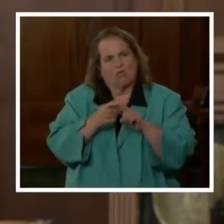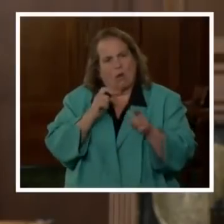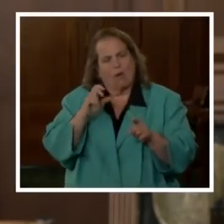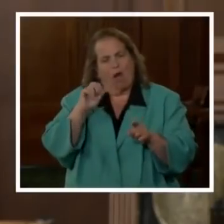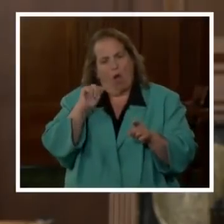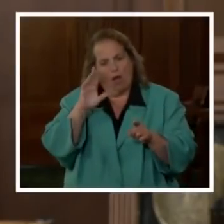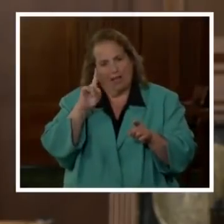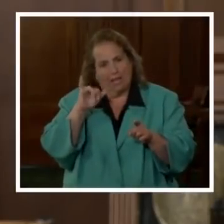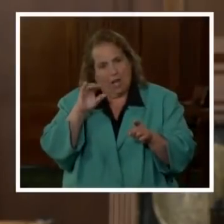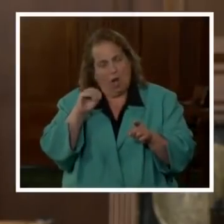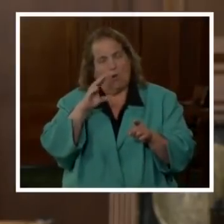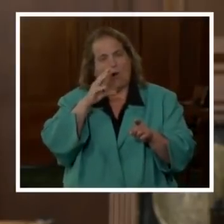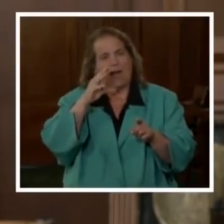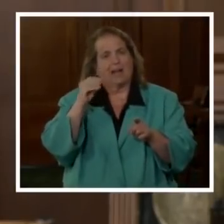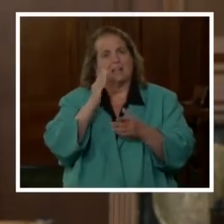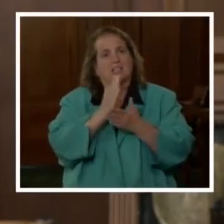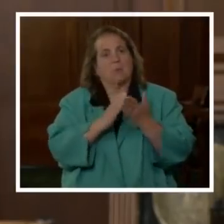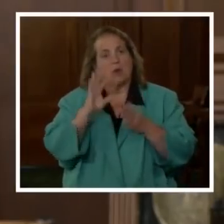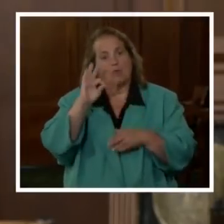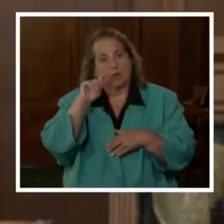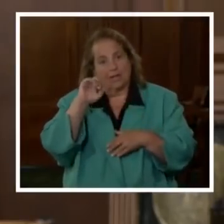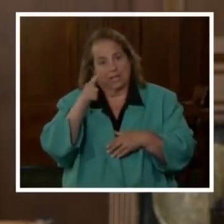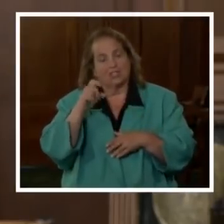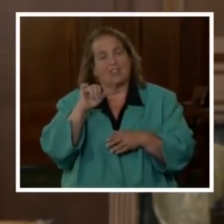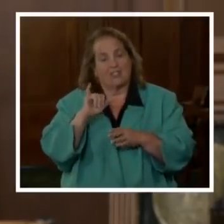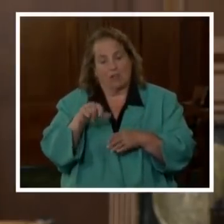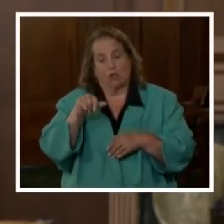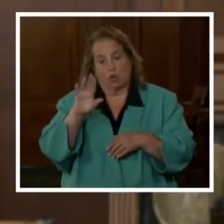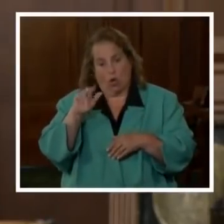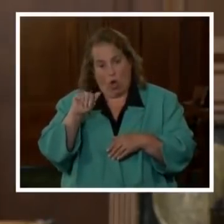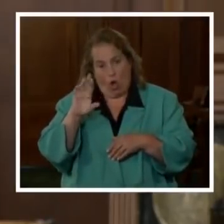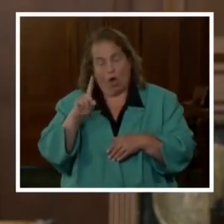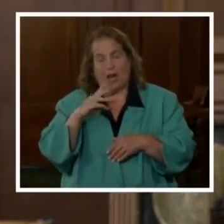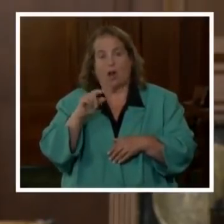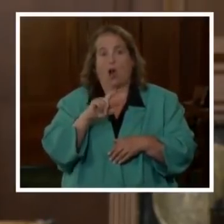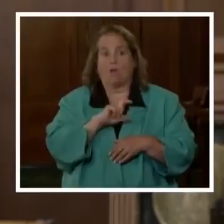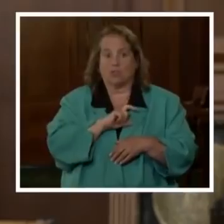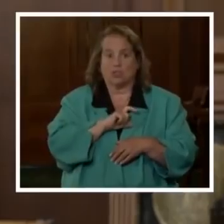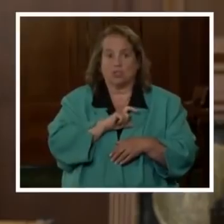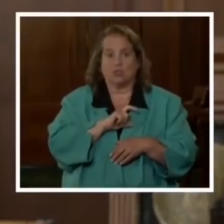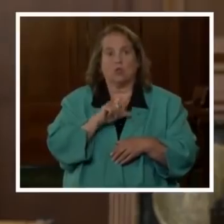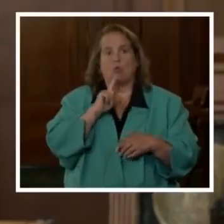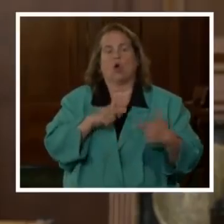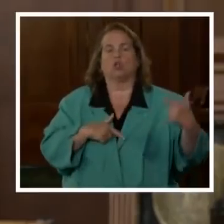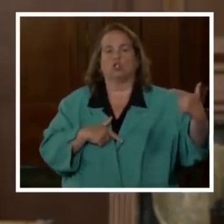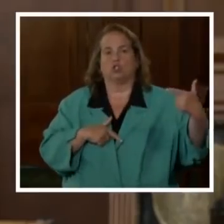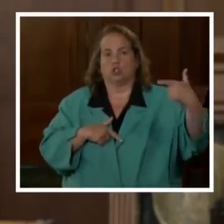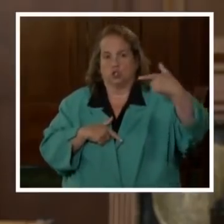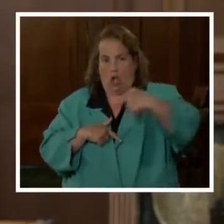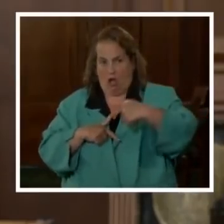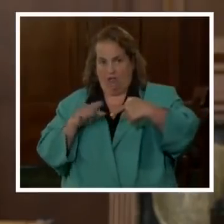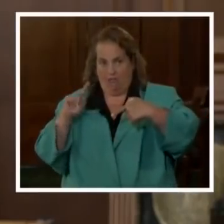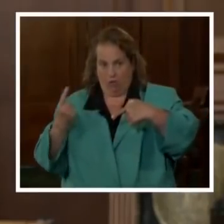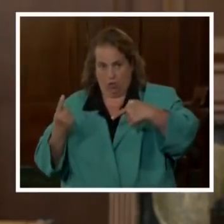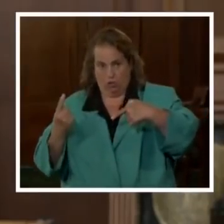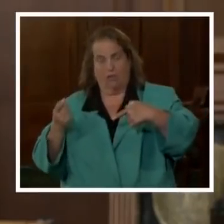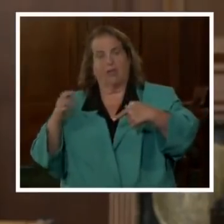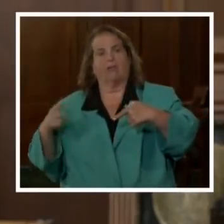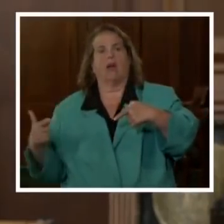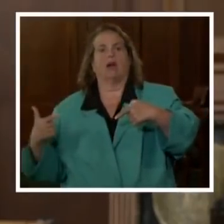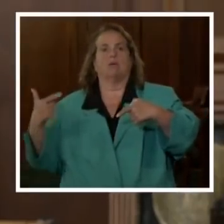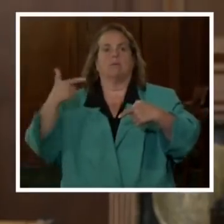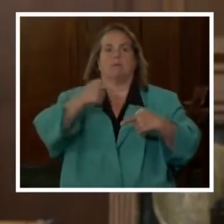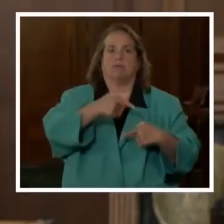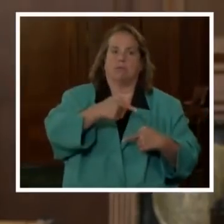audio that the Guard and officers were shot at. And that's going